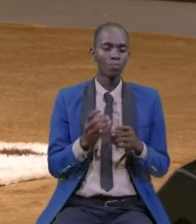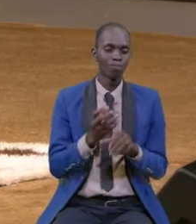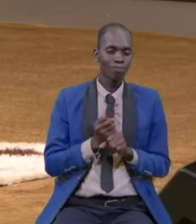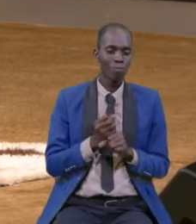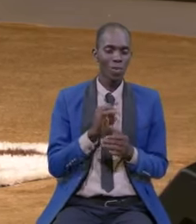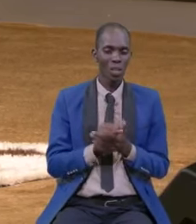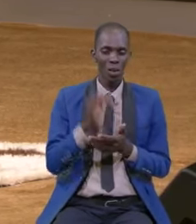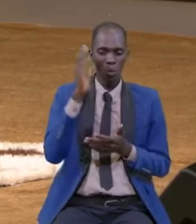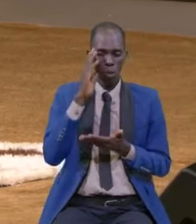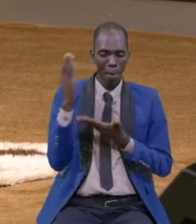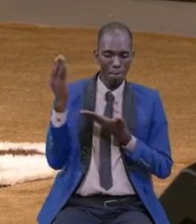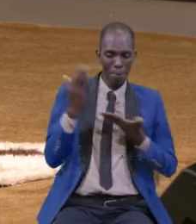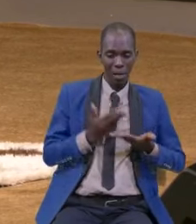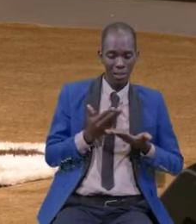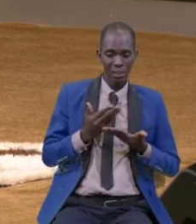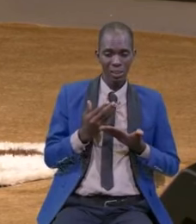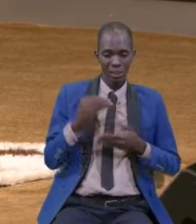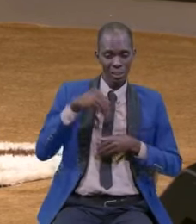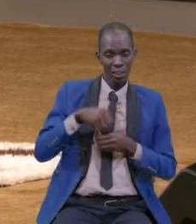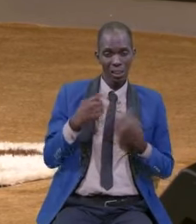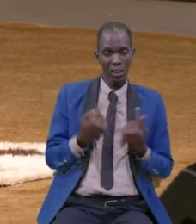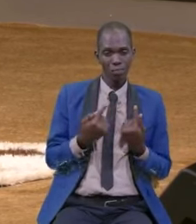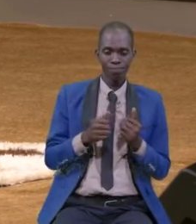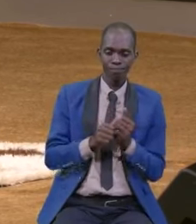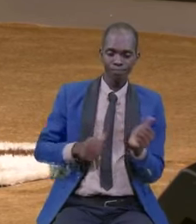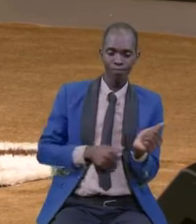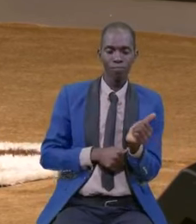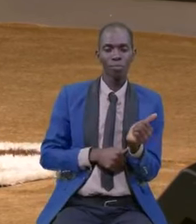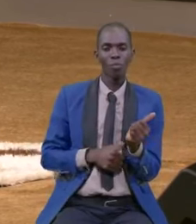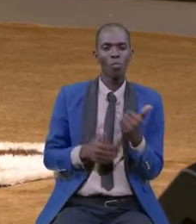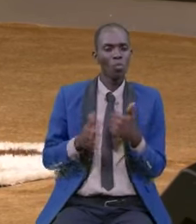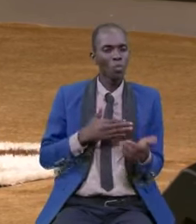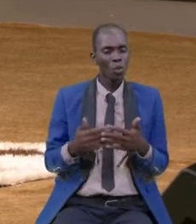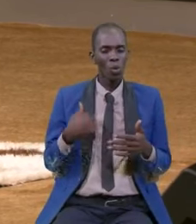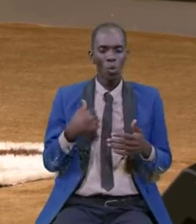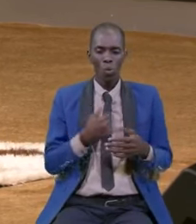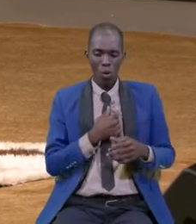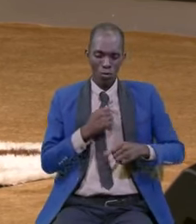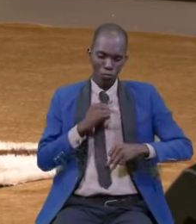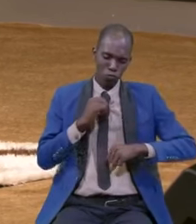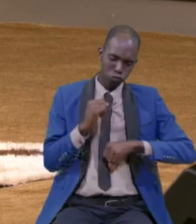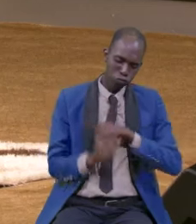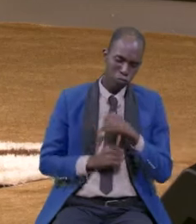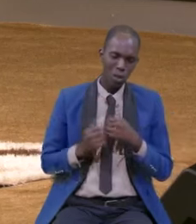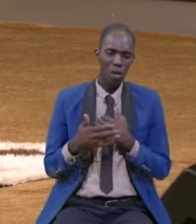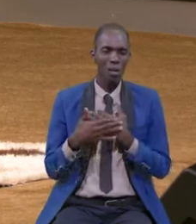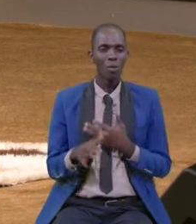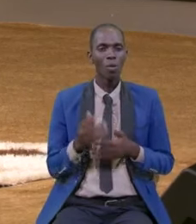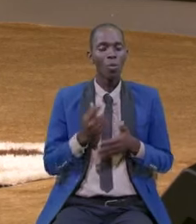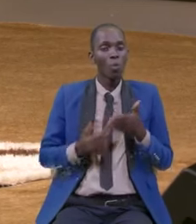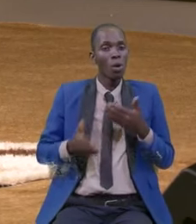sin withraw whatever will struggle after whatever will want to